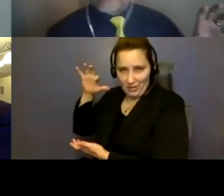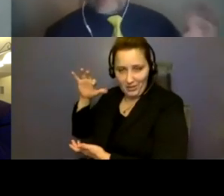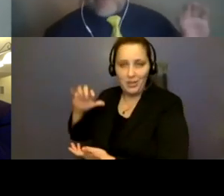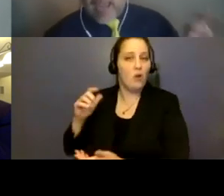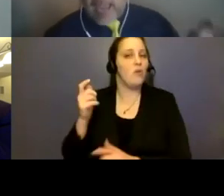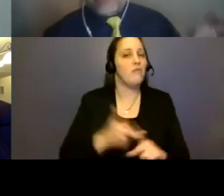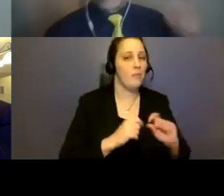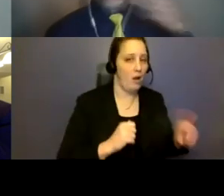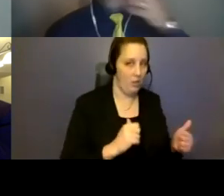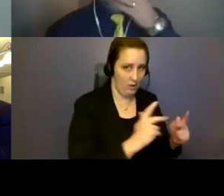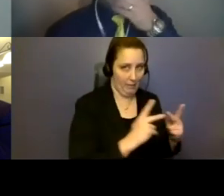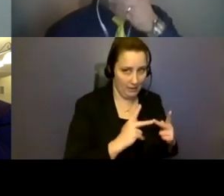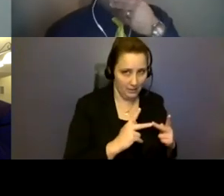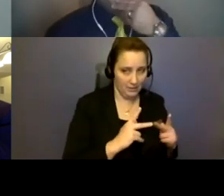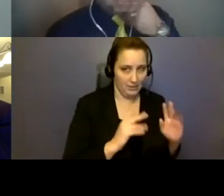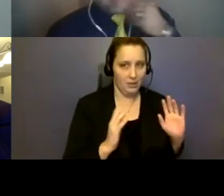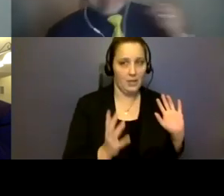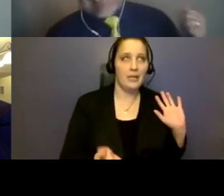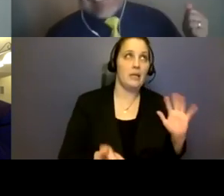that perhaps